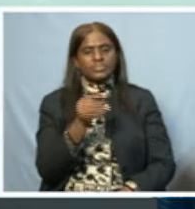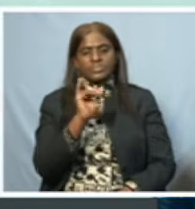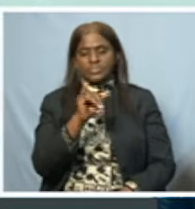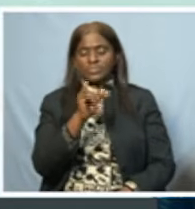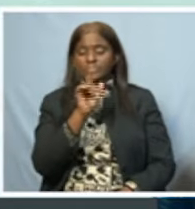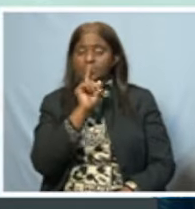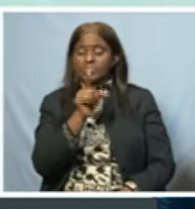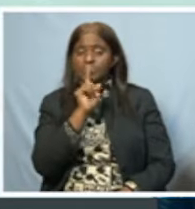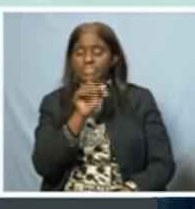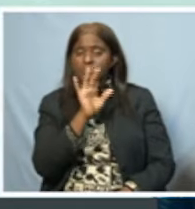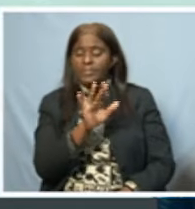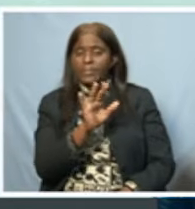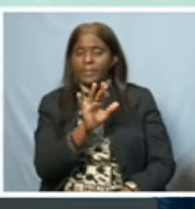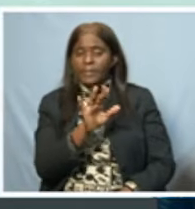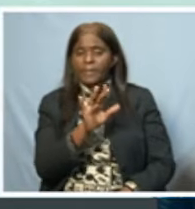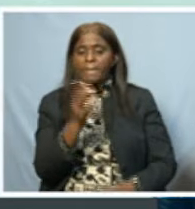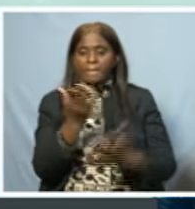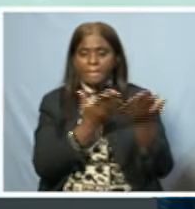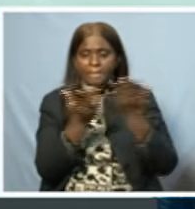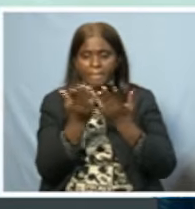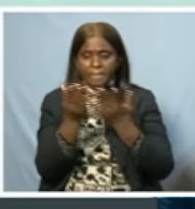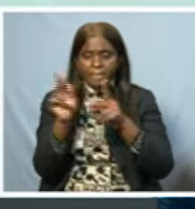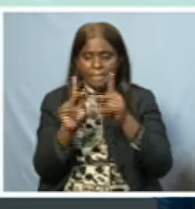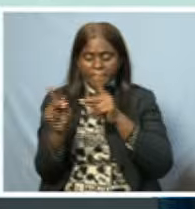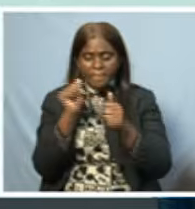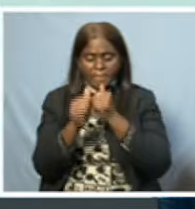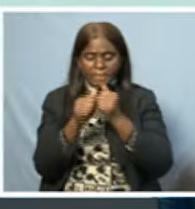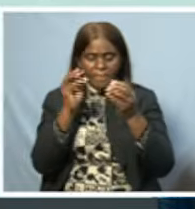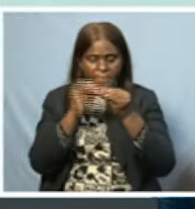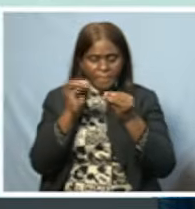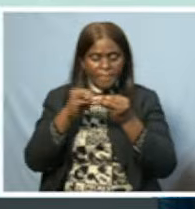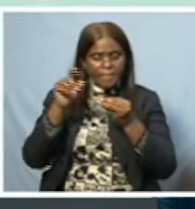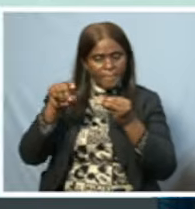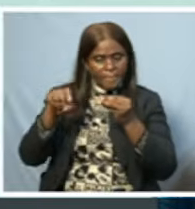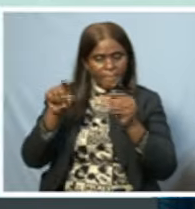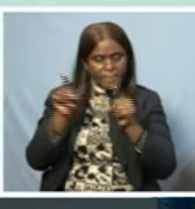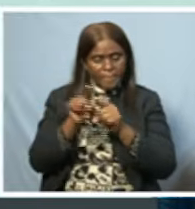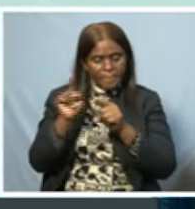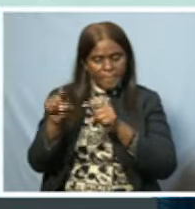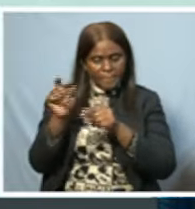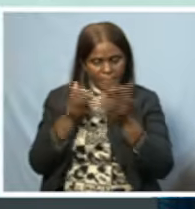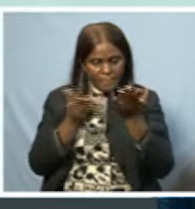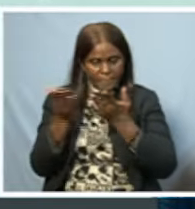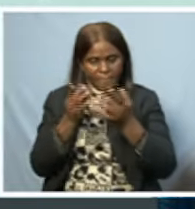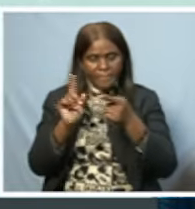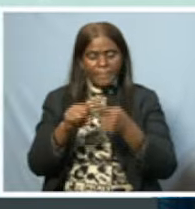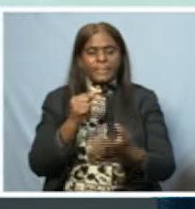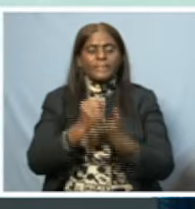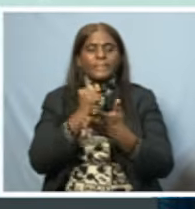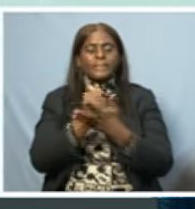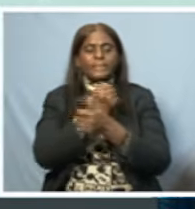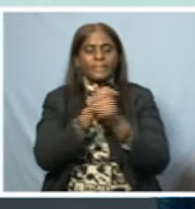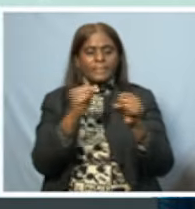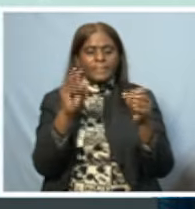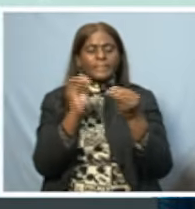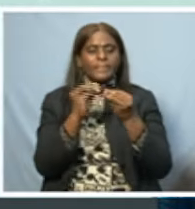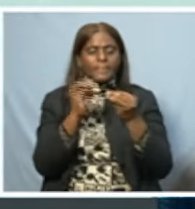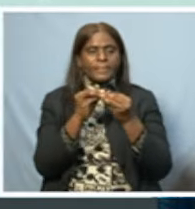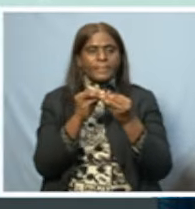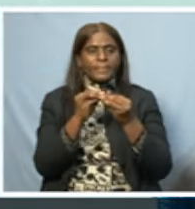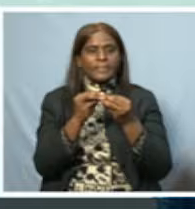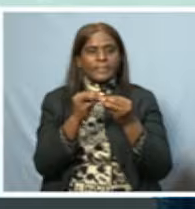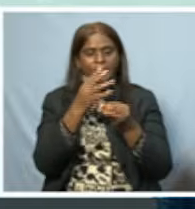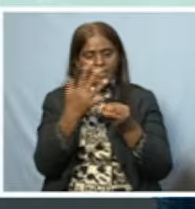the dumping site. Then on the electricity is most needed, and that service is to mitigate a lot